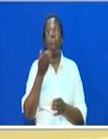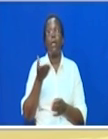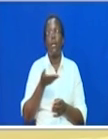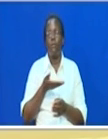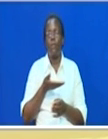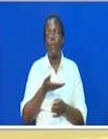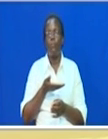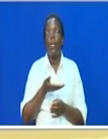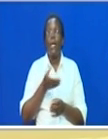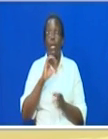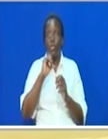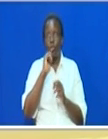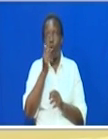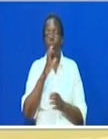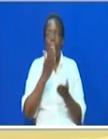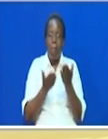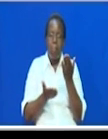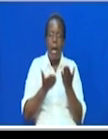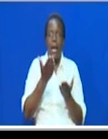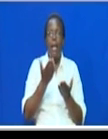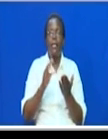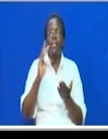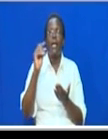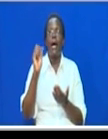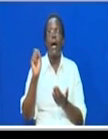not a balanced diet.